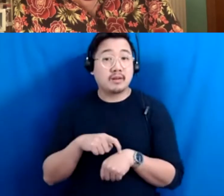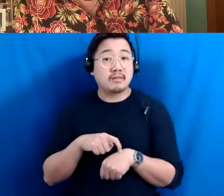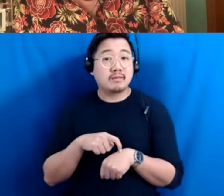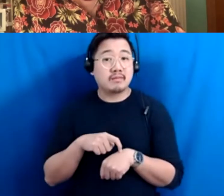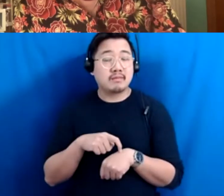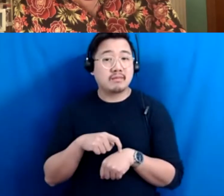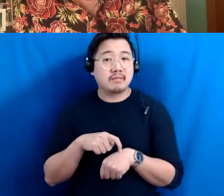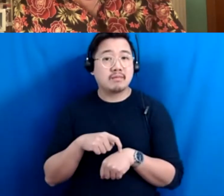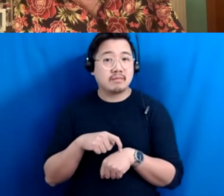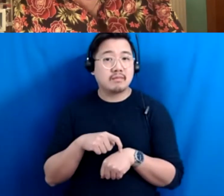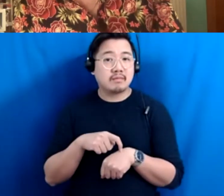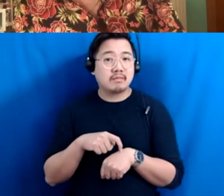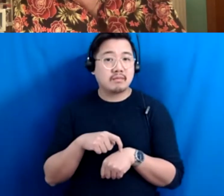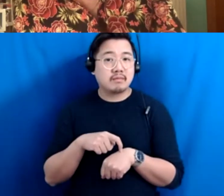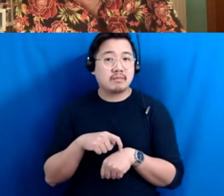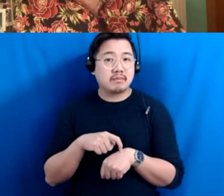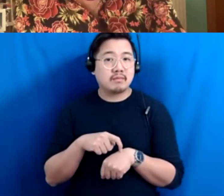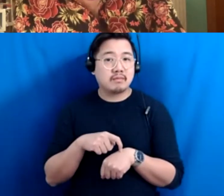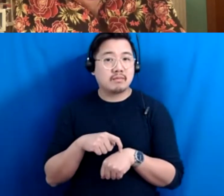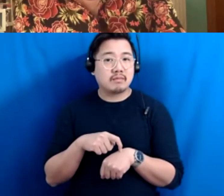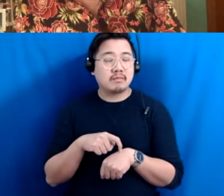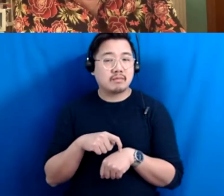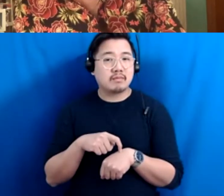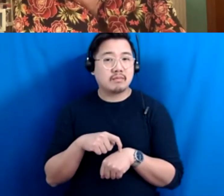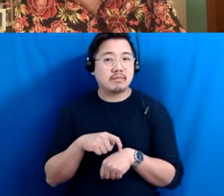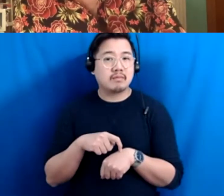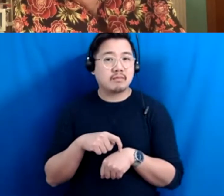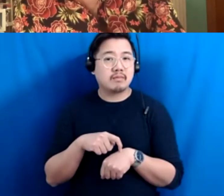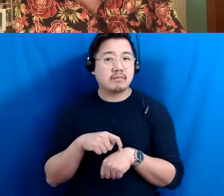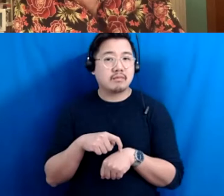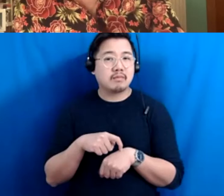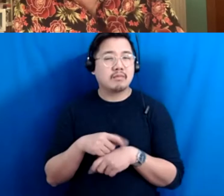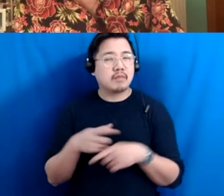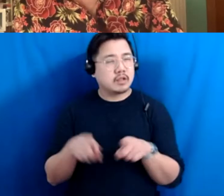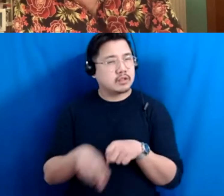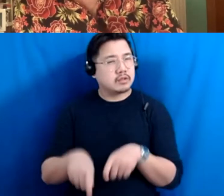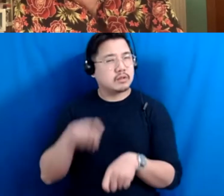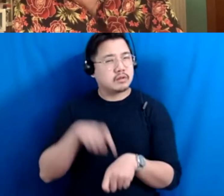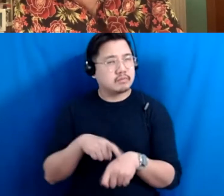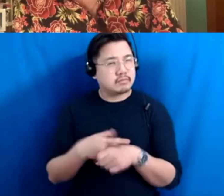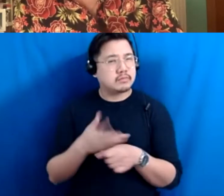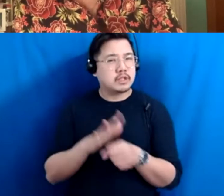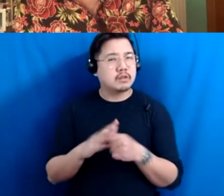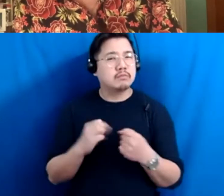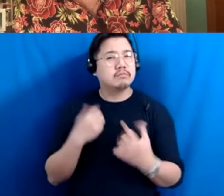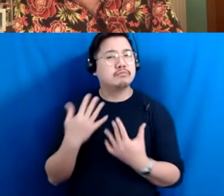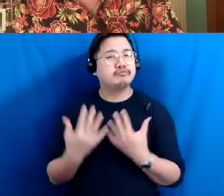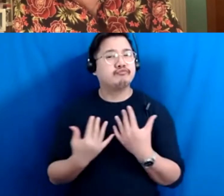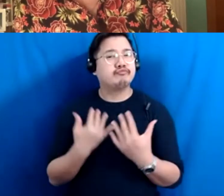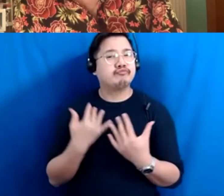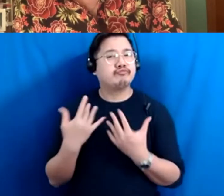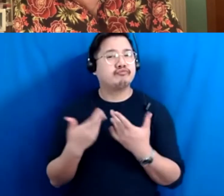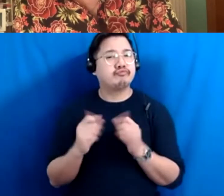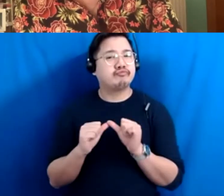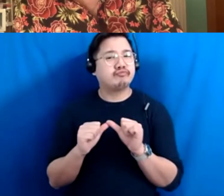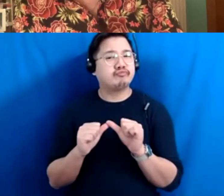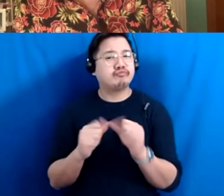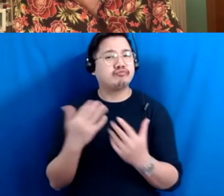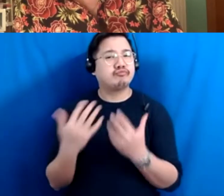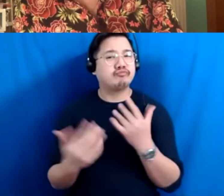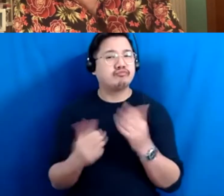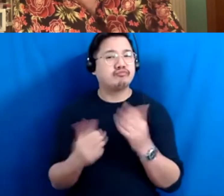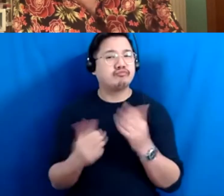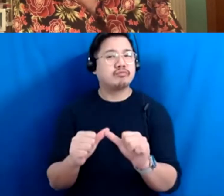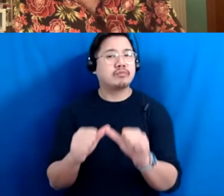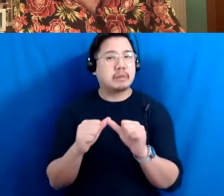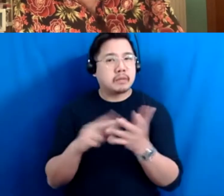keep and be sufficiently on fire about the project for you to sustain yourself over sometimes like months